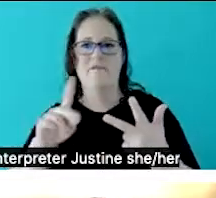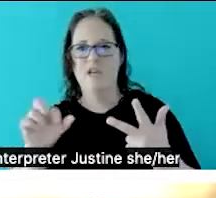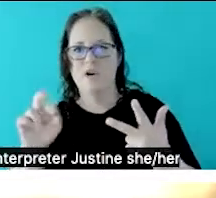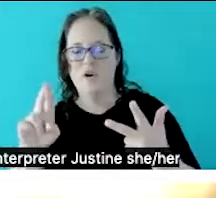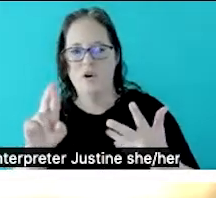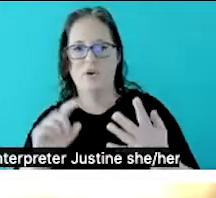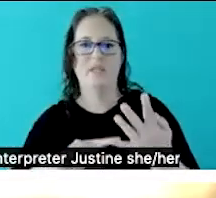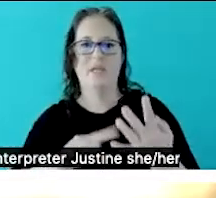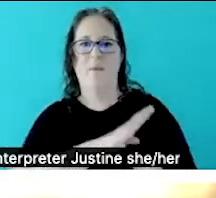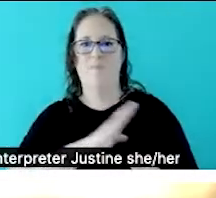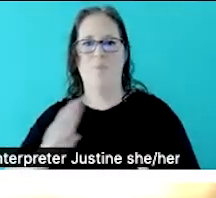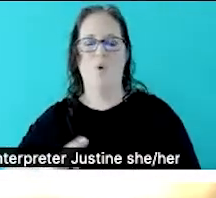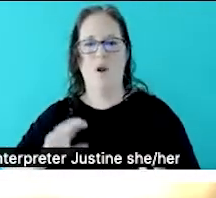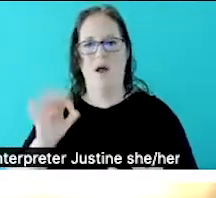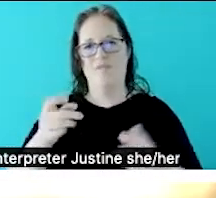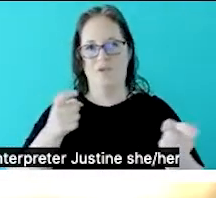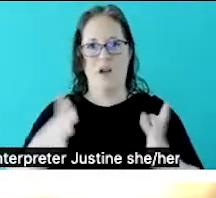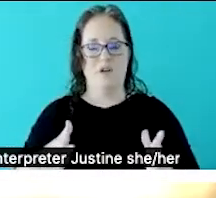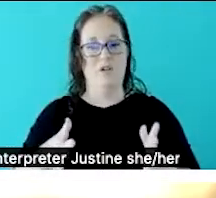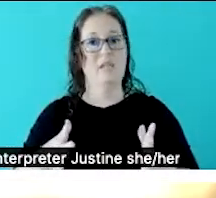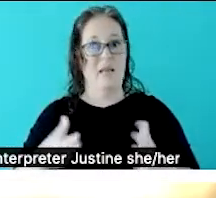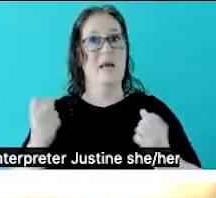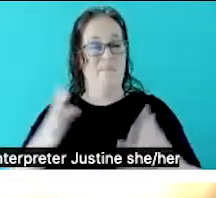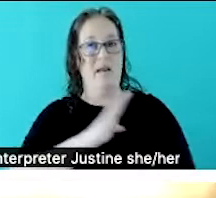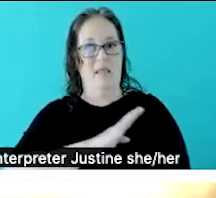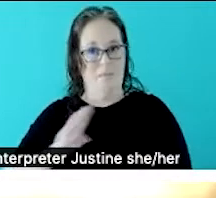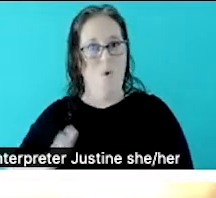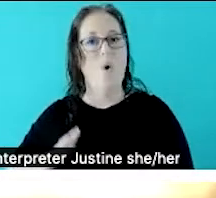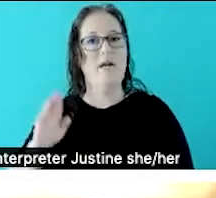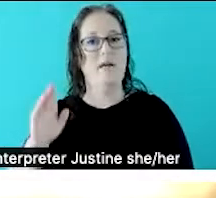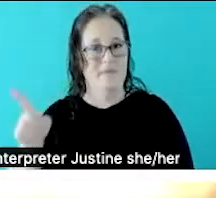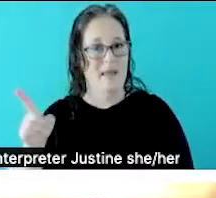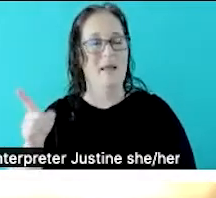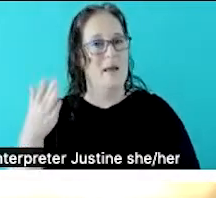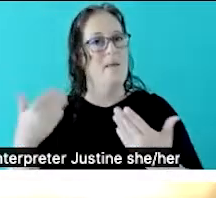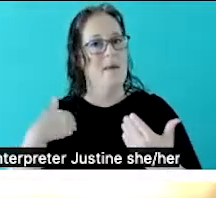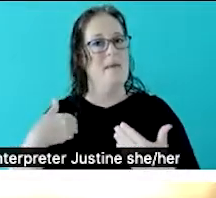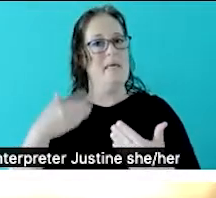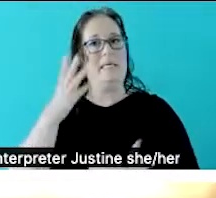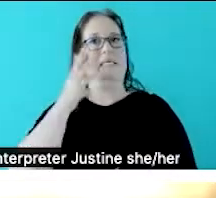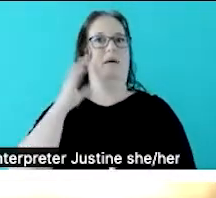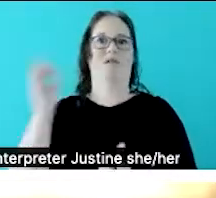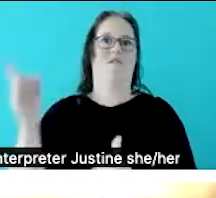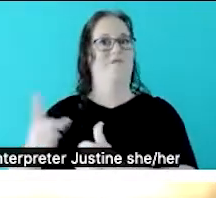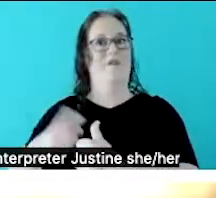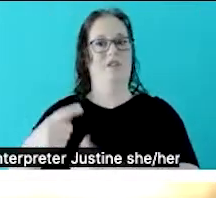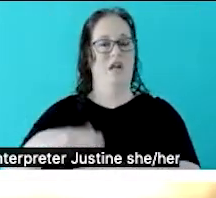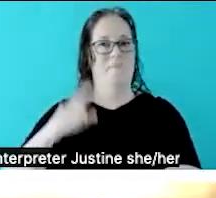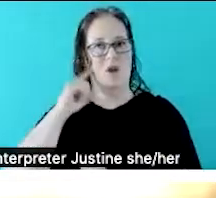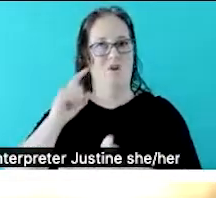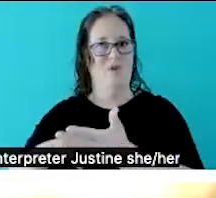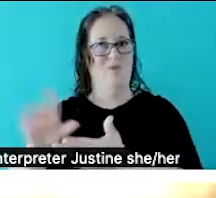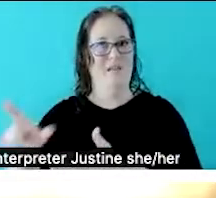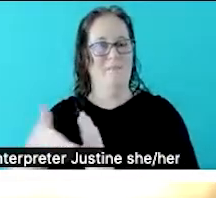directors are older and they may be facing some of these disability issues for the first time. We need to remember that we are